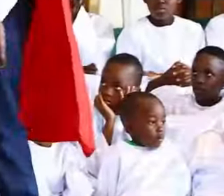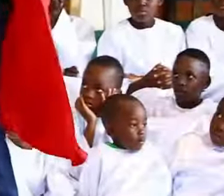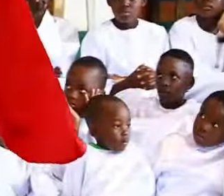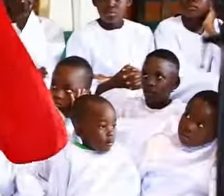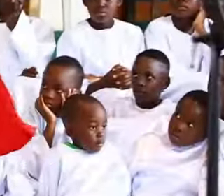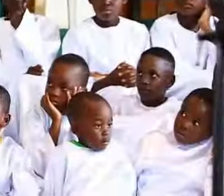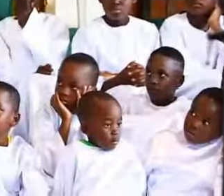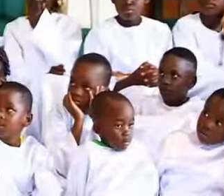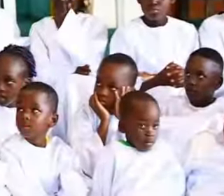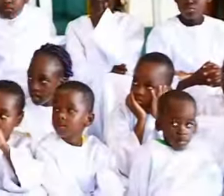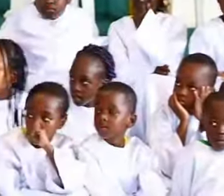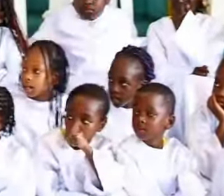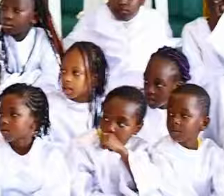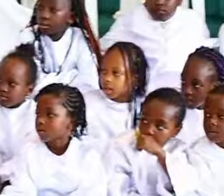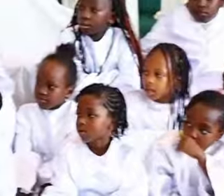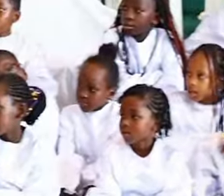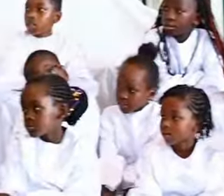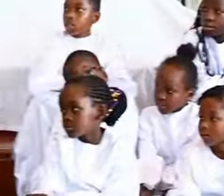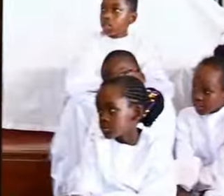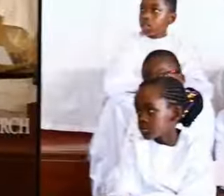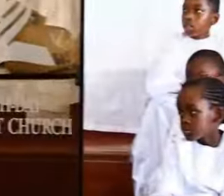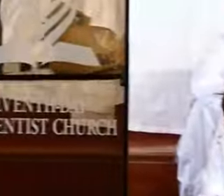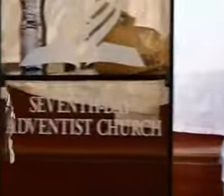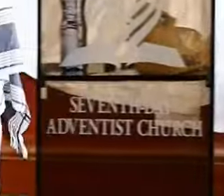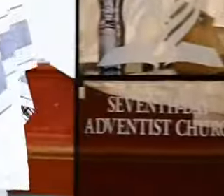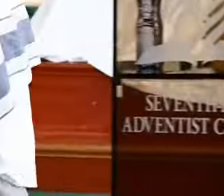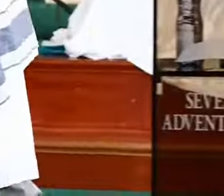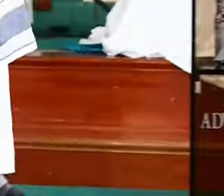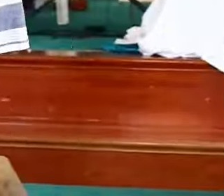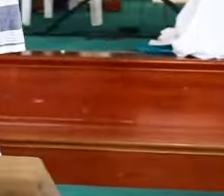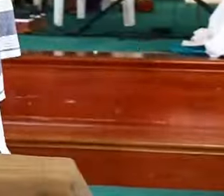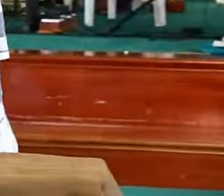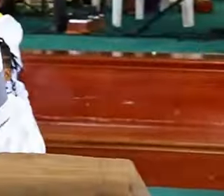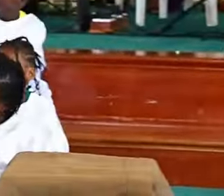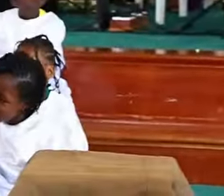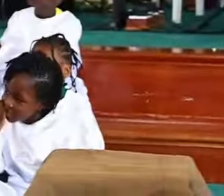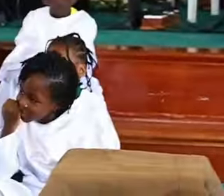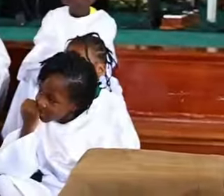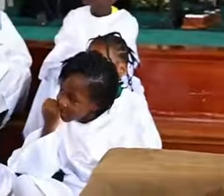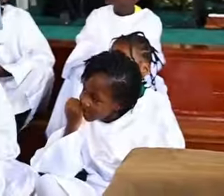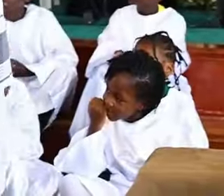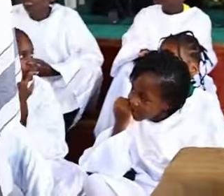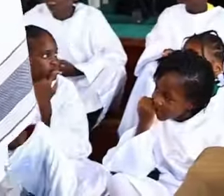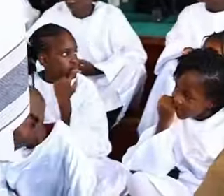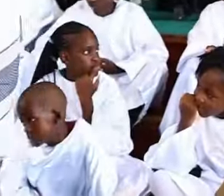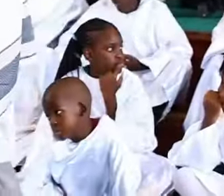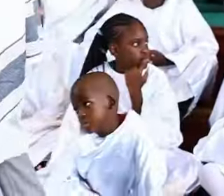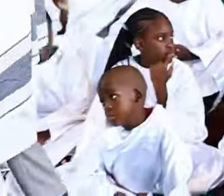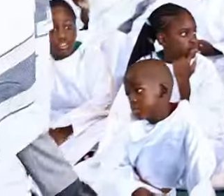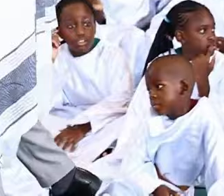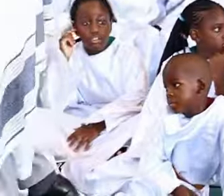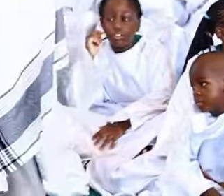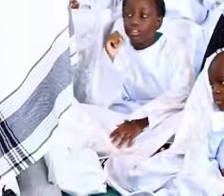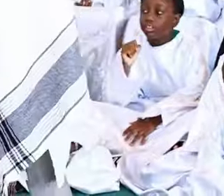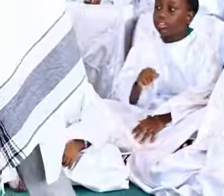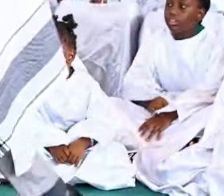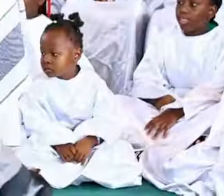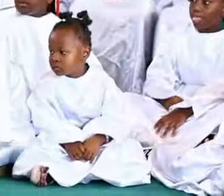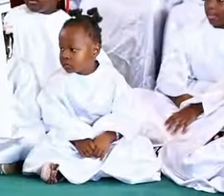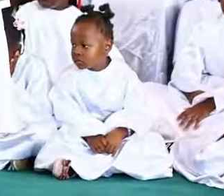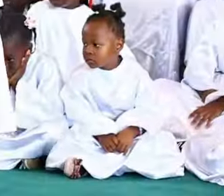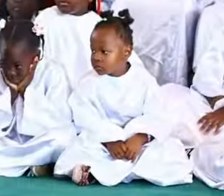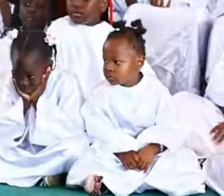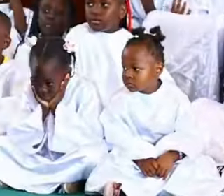one's friend. And these are your friends? These are your friends. These are your closest companions. People who could not even keep